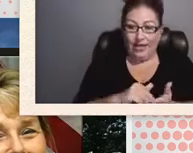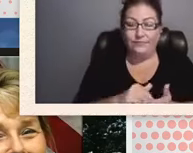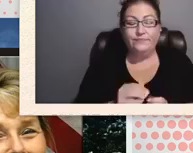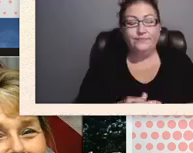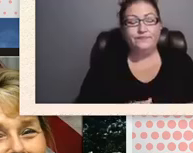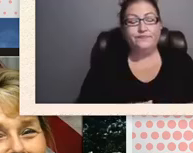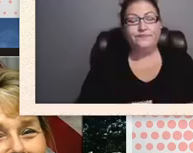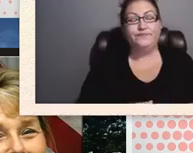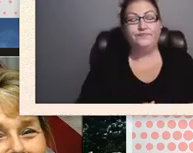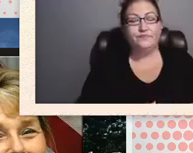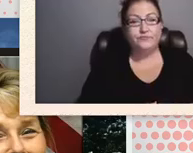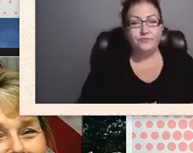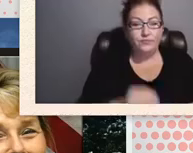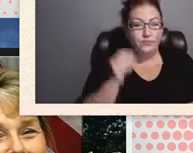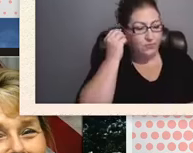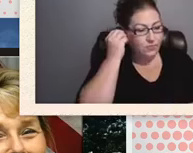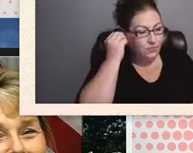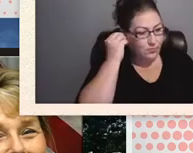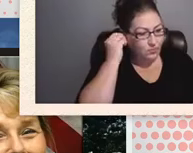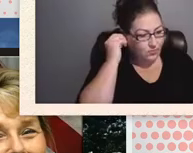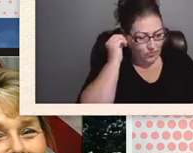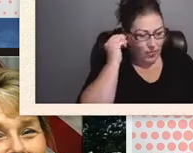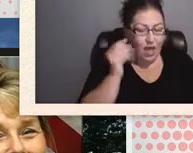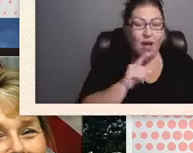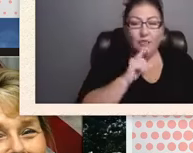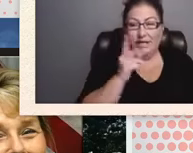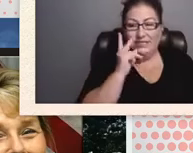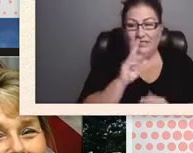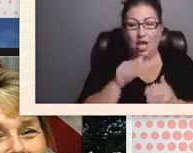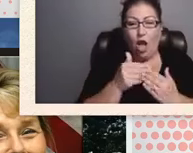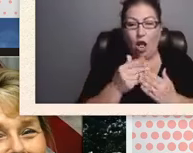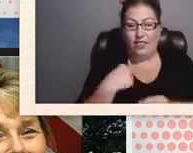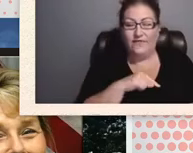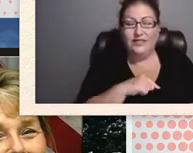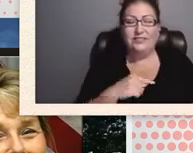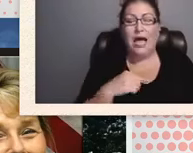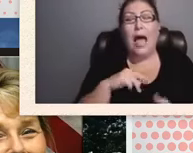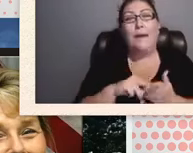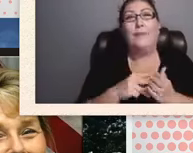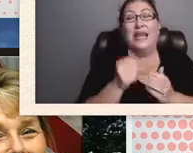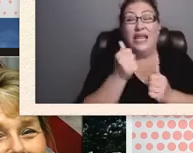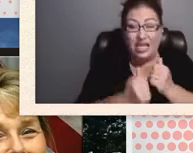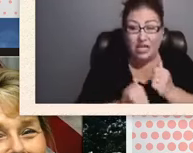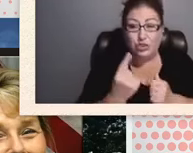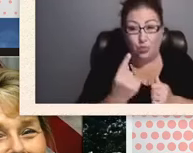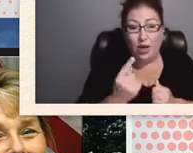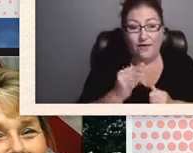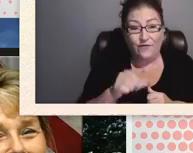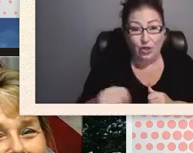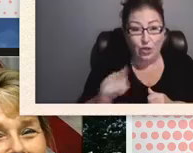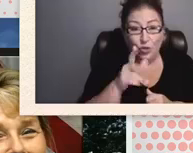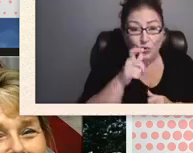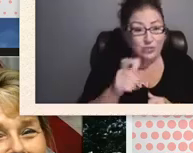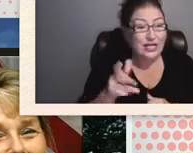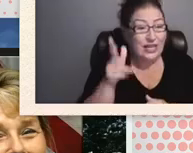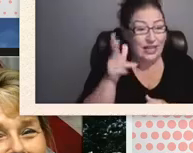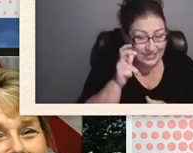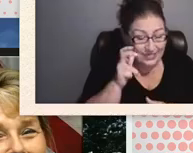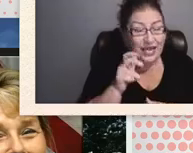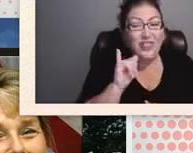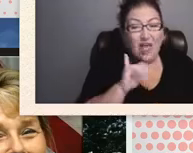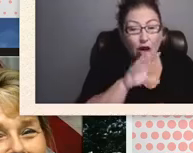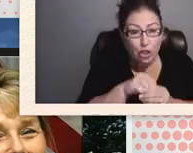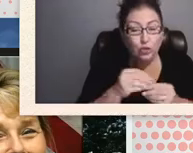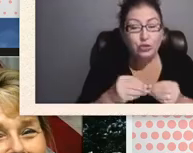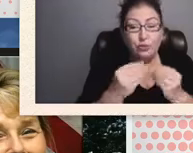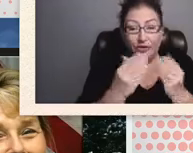I really see all of us, and I mean each one of you that's listening, and that includes providers,